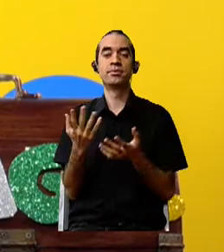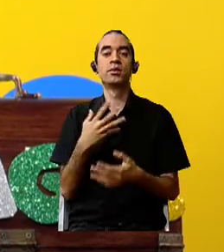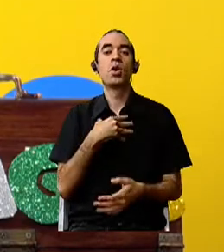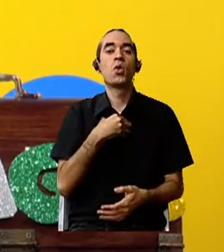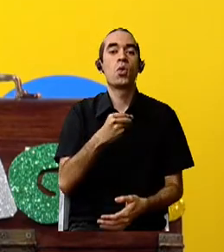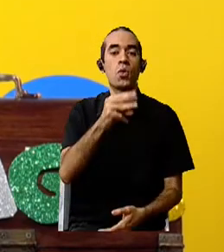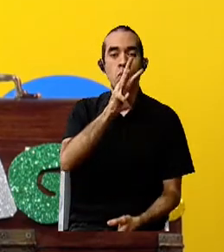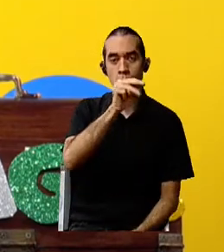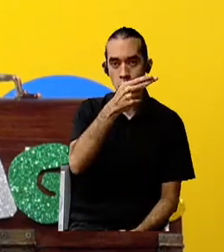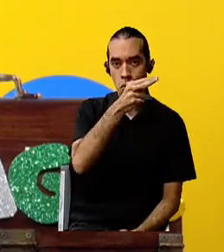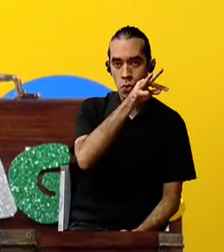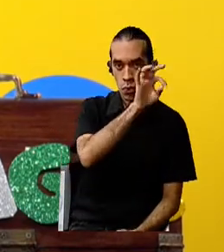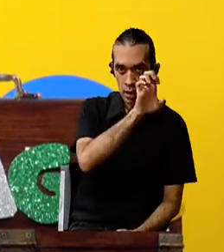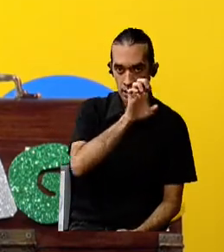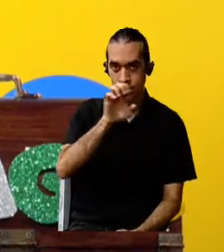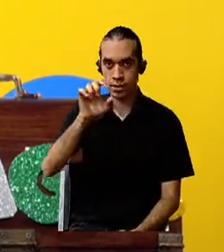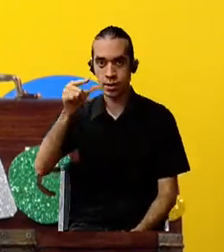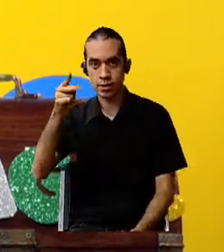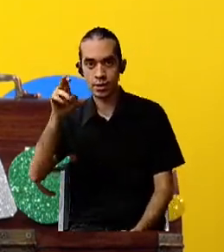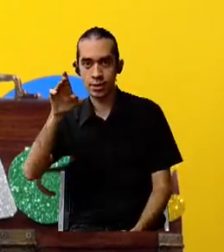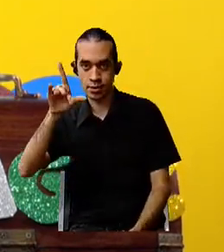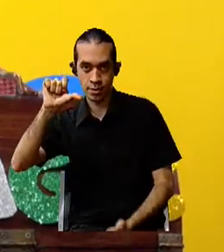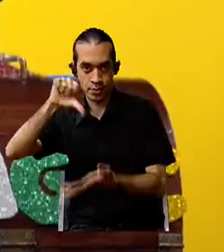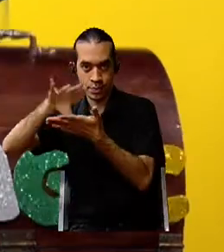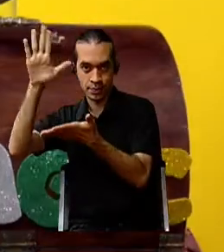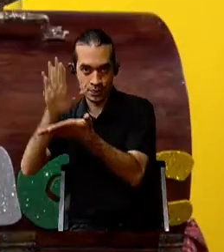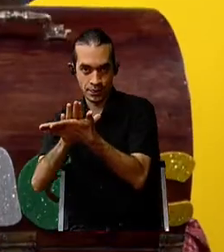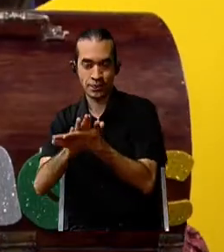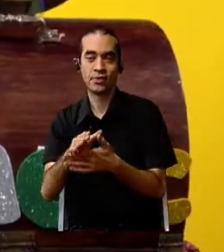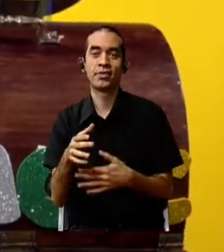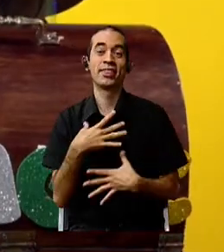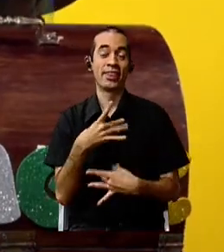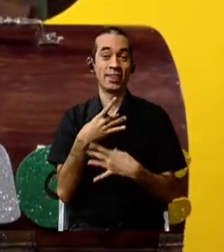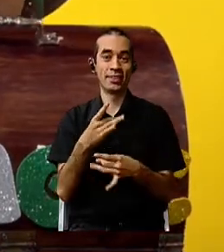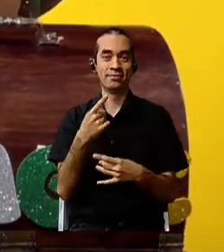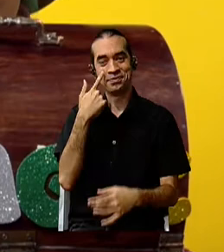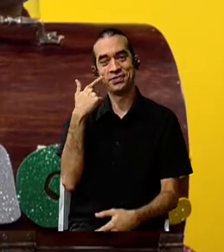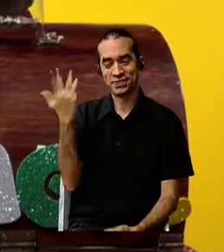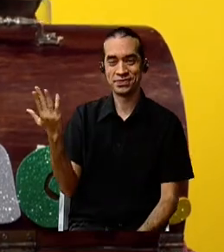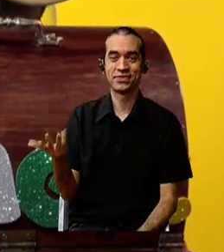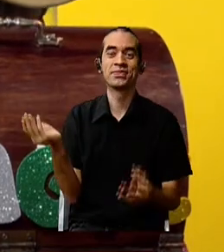glue, Chuli. Interesting. Let's see, what else do we have here?